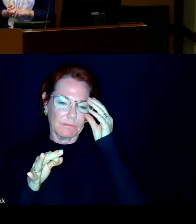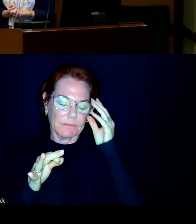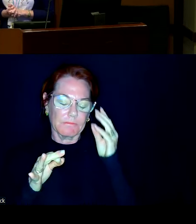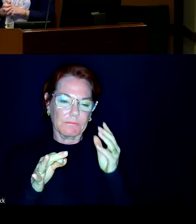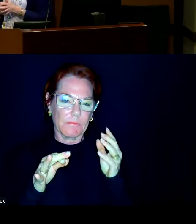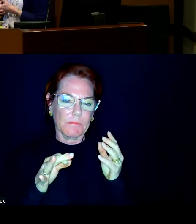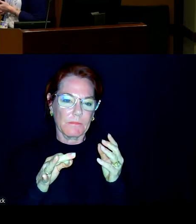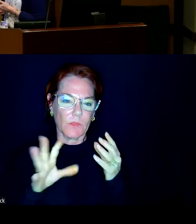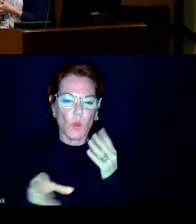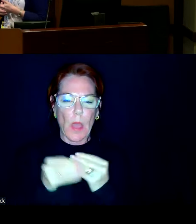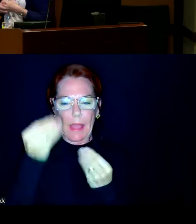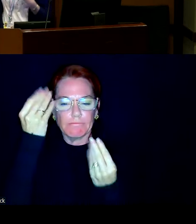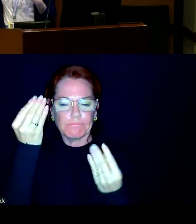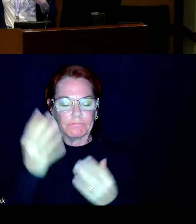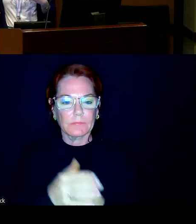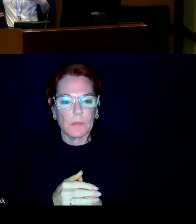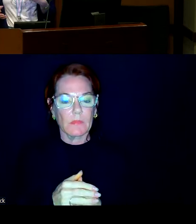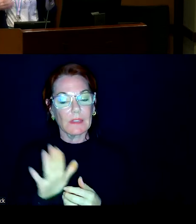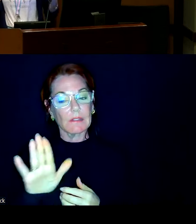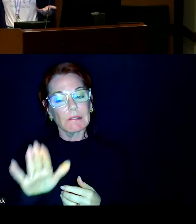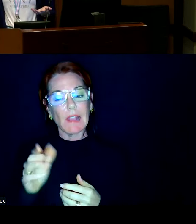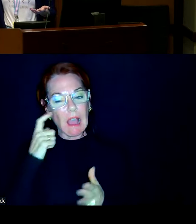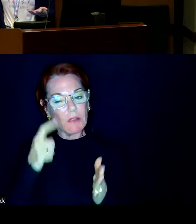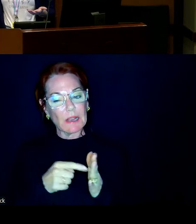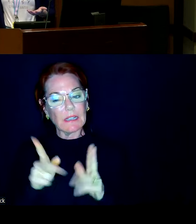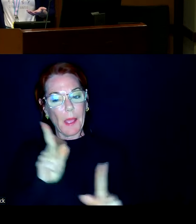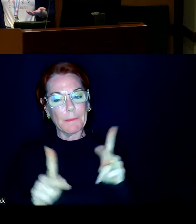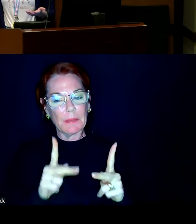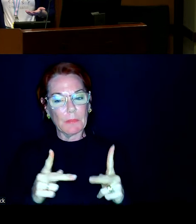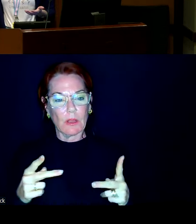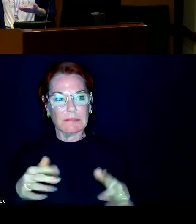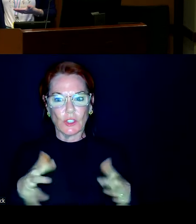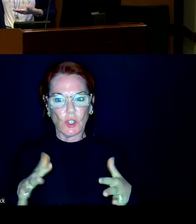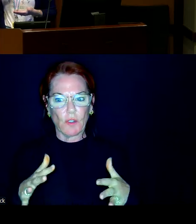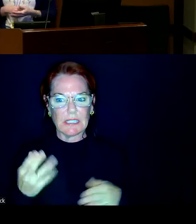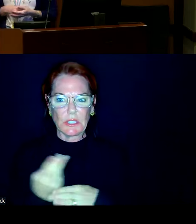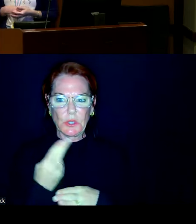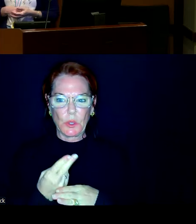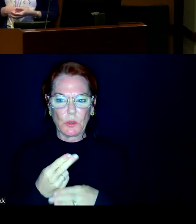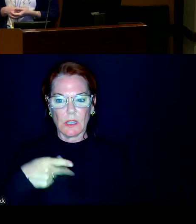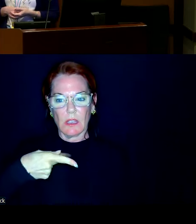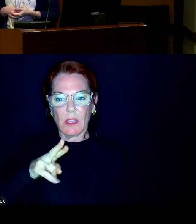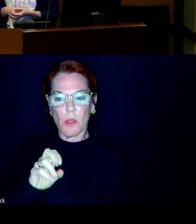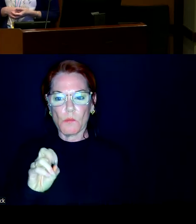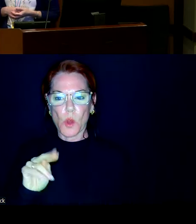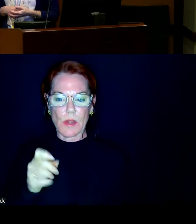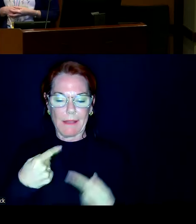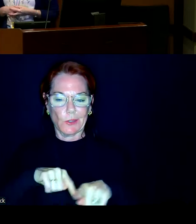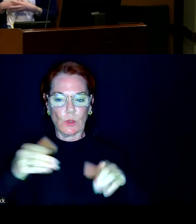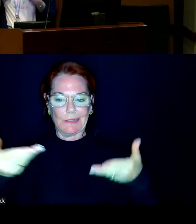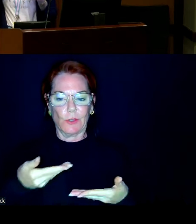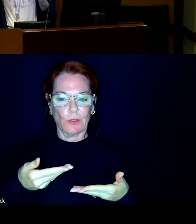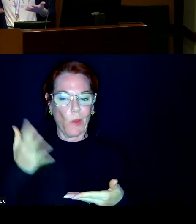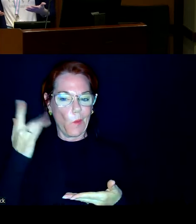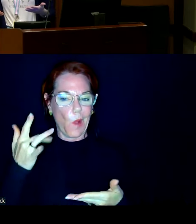thing I see is folks are afraid to use their pronouns when they introduce themselves because they're worried about how other people are going to react. They're